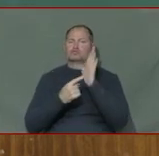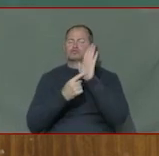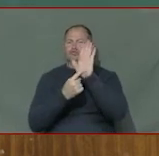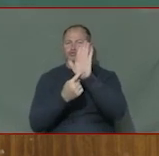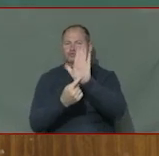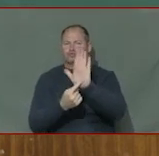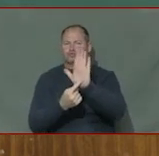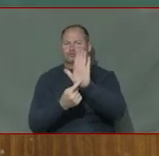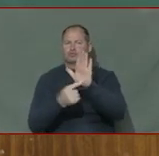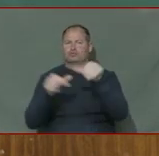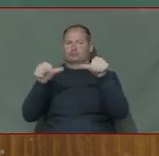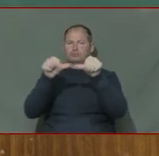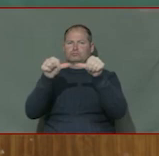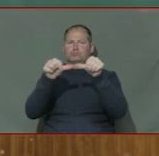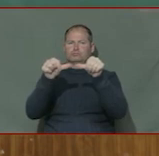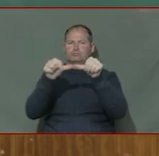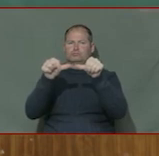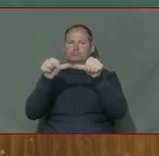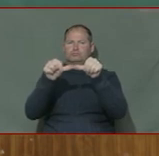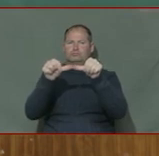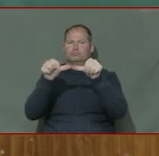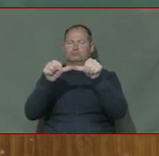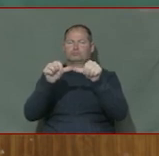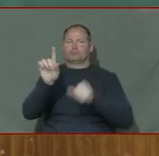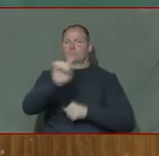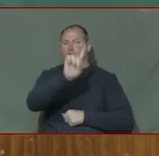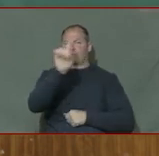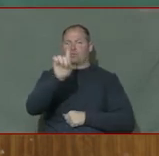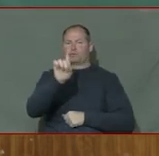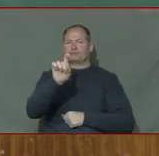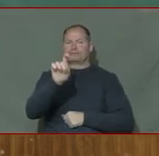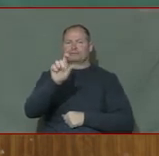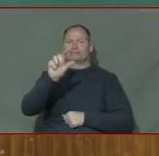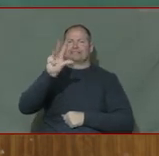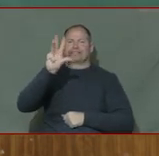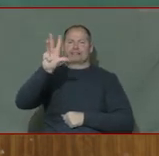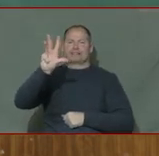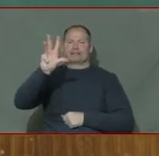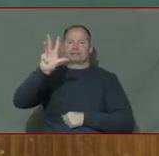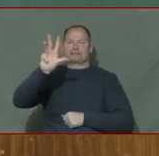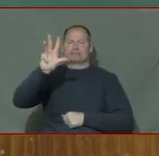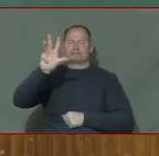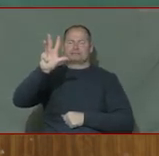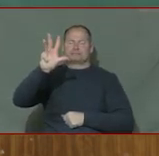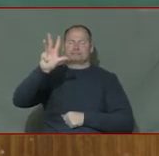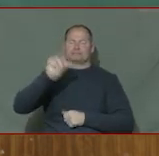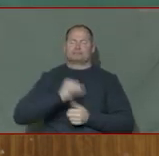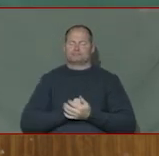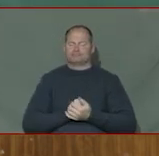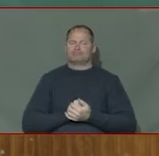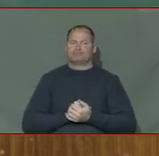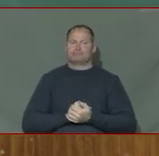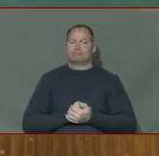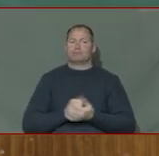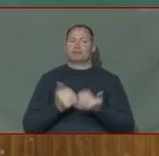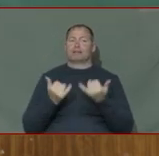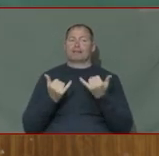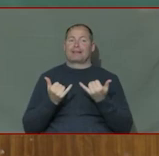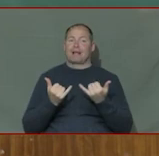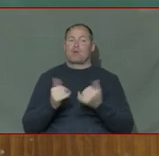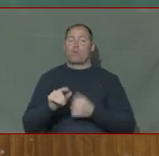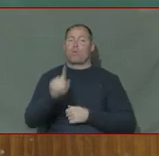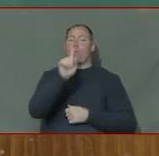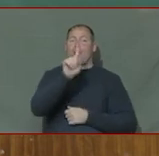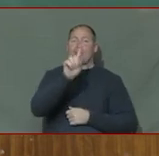measurement. Right, and we are doing question 9. Now the first thing is 1